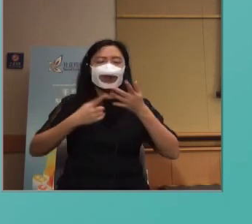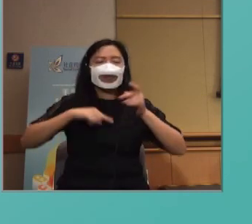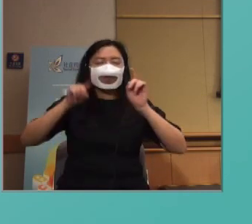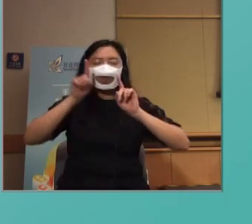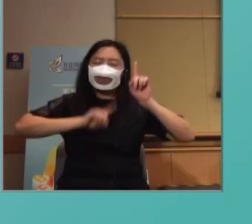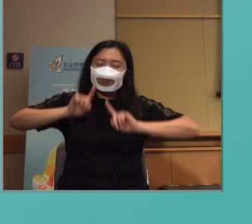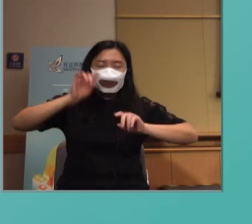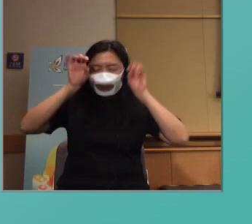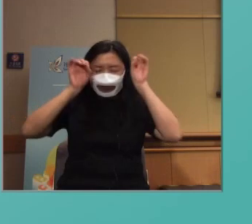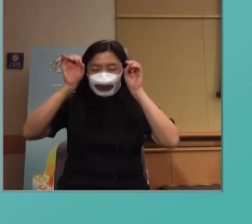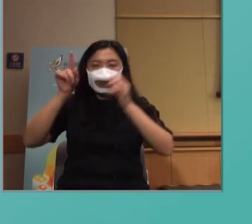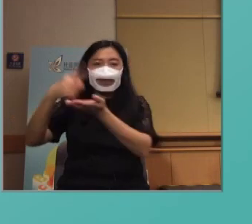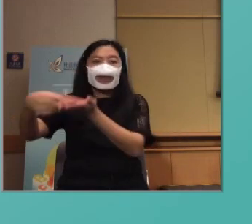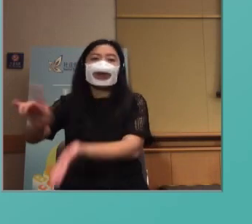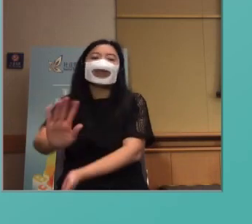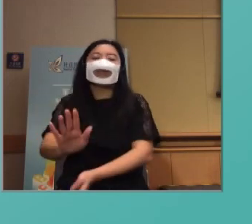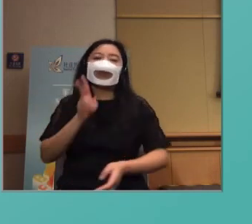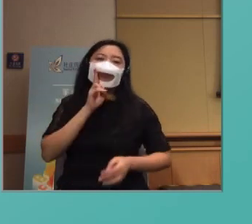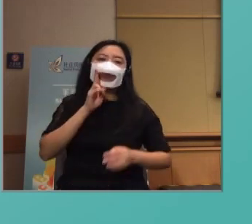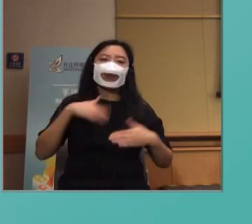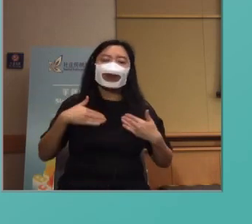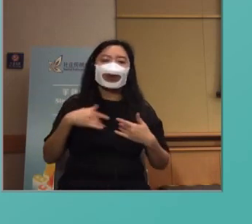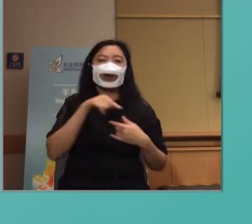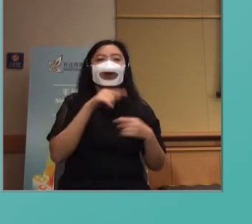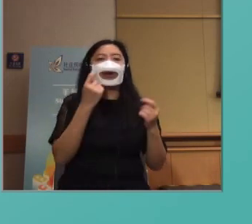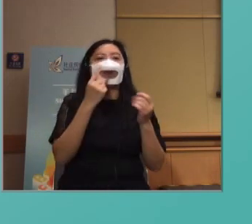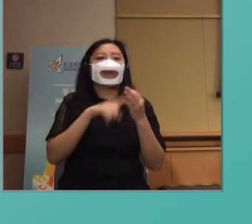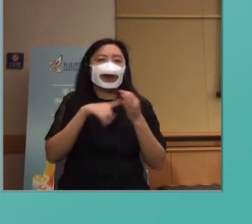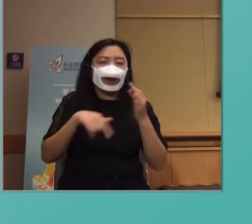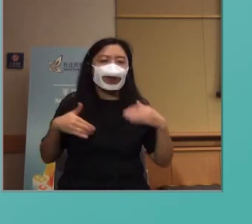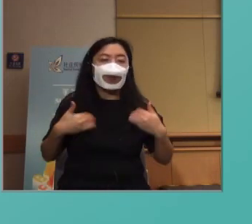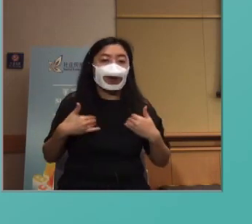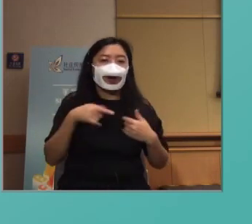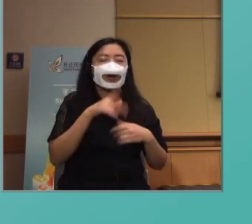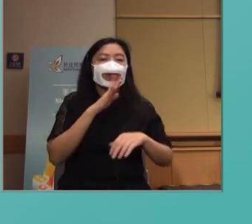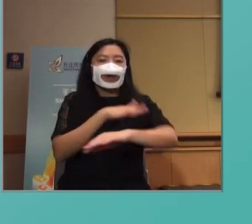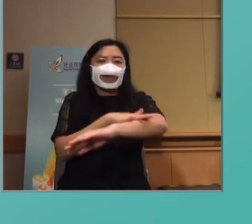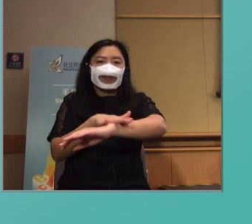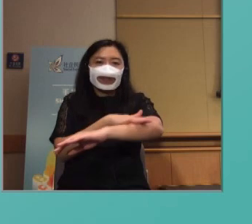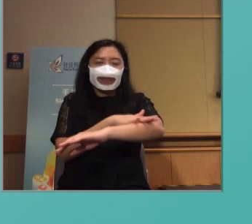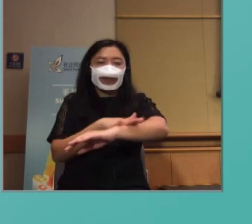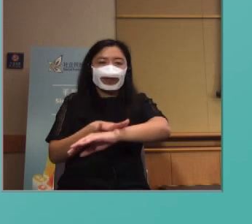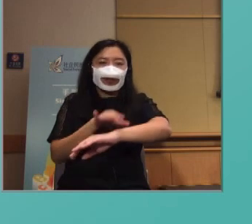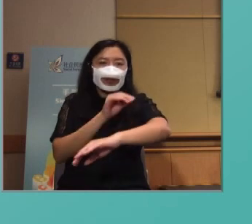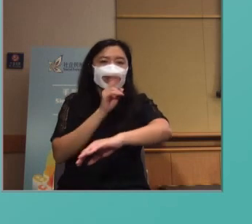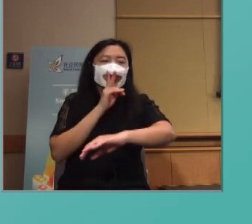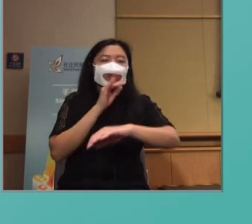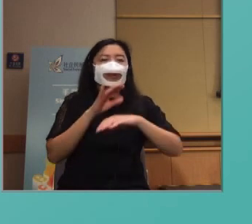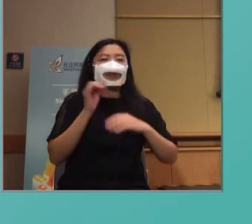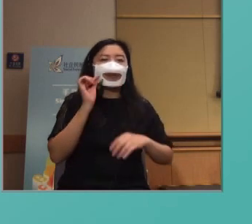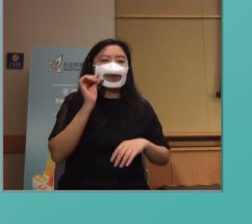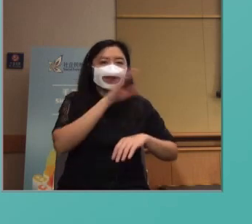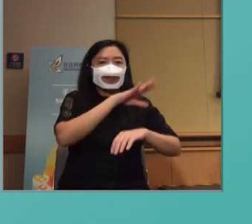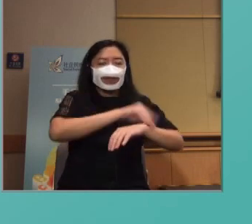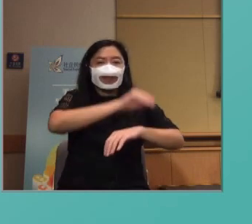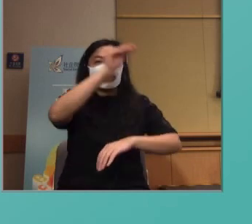for instance, who's playing Fortnite, their skins could be, for instance, if it wasn't blockchain, as NFTs, could be exported. And someone else could, run Fortnite